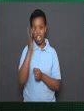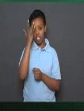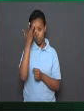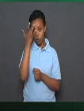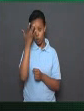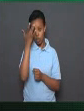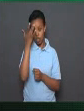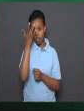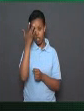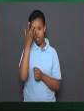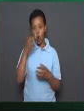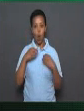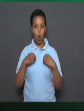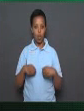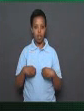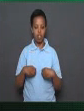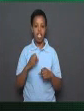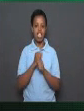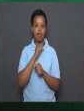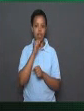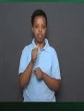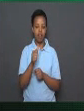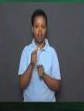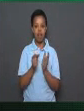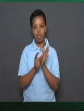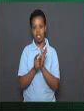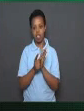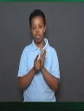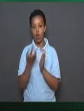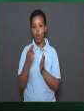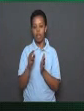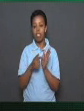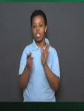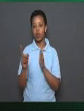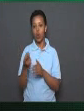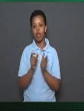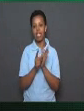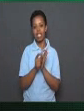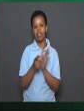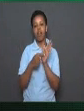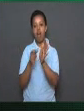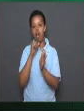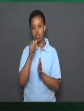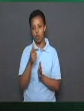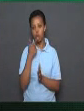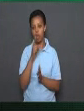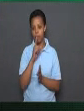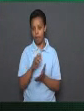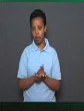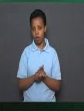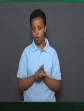have an organ or system malfunction, and there are no obvious signs of